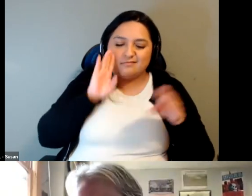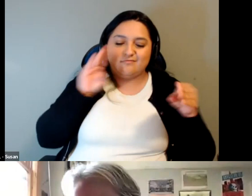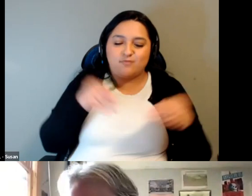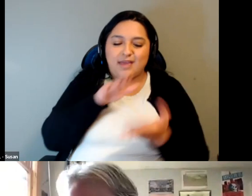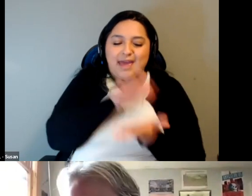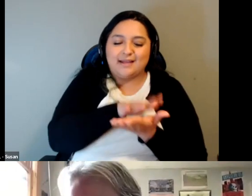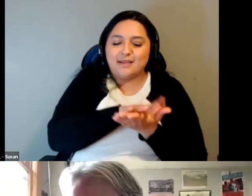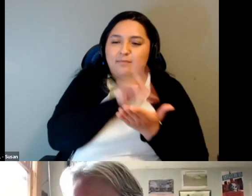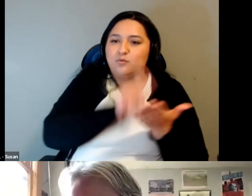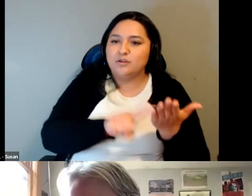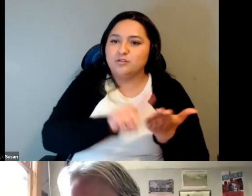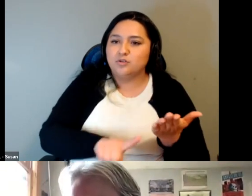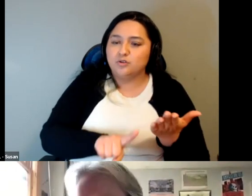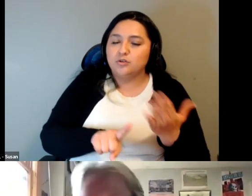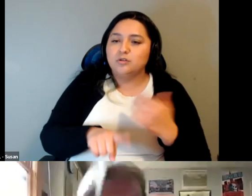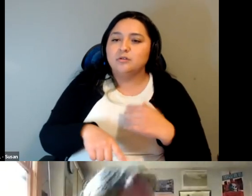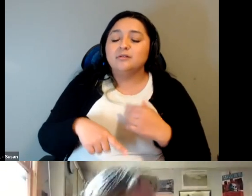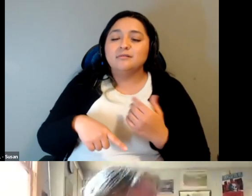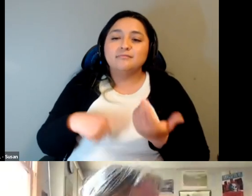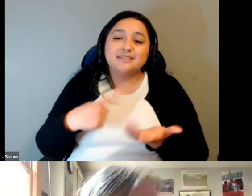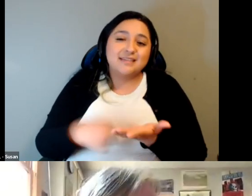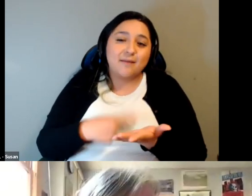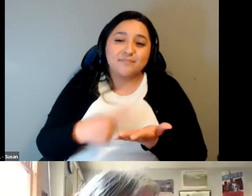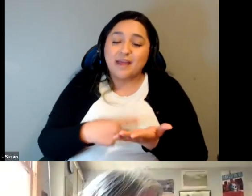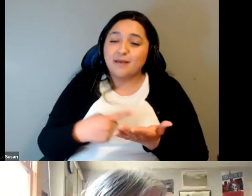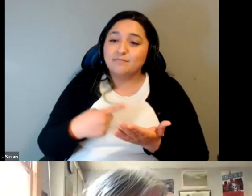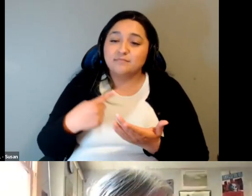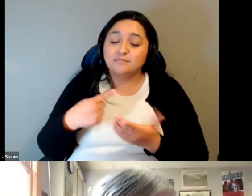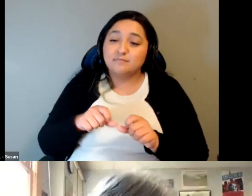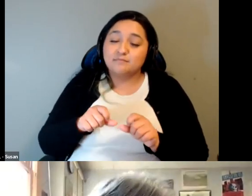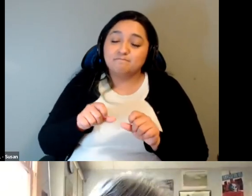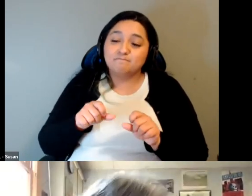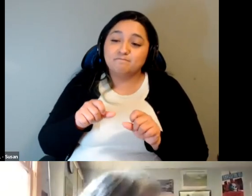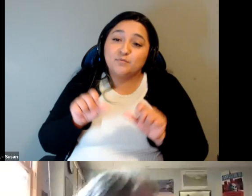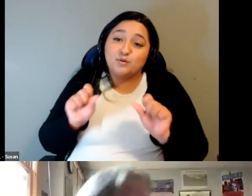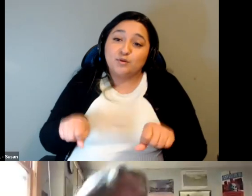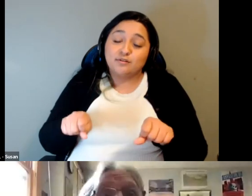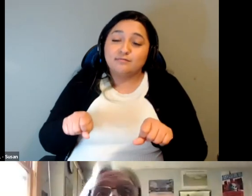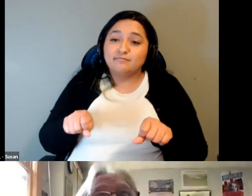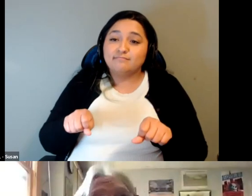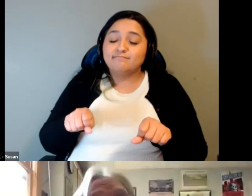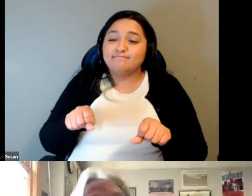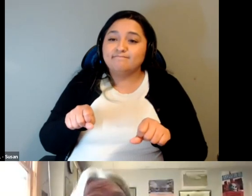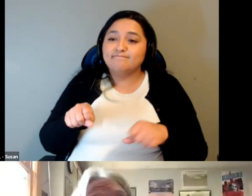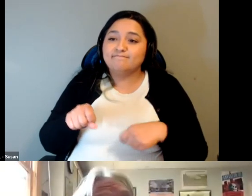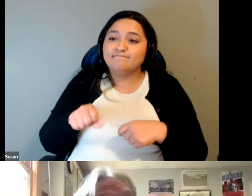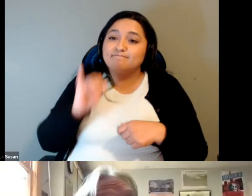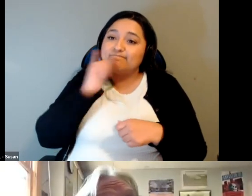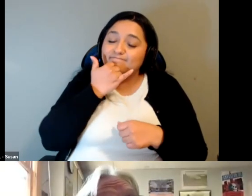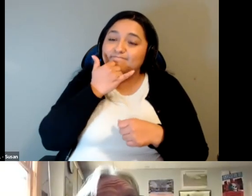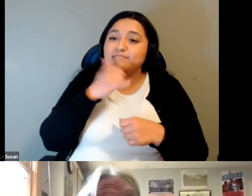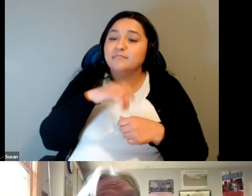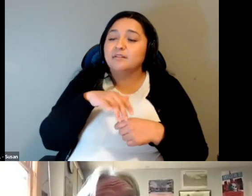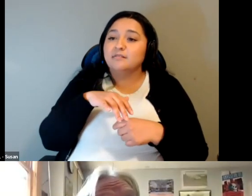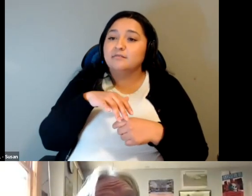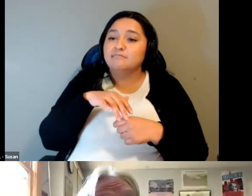sometimes there is a risk that we stifle the voices of people. And Paul, I'm sure you know, you would agree